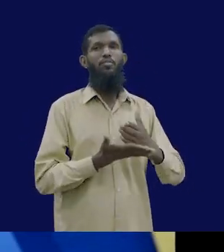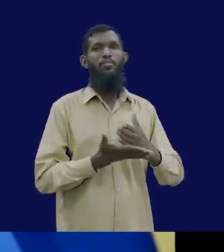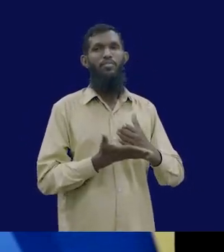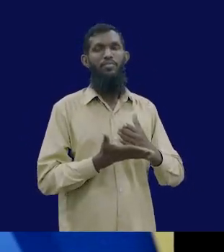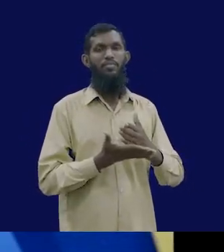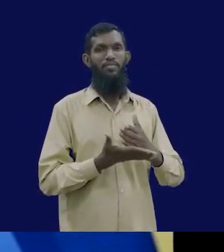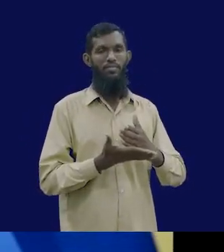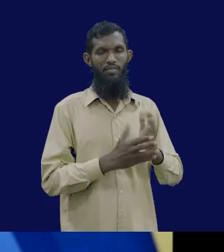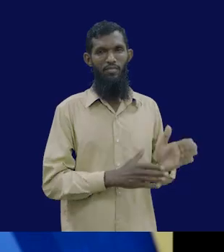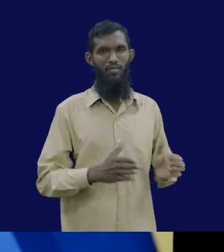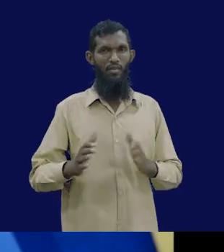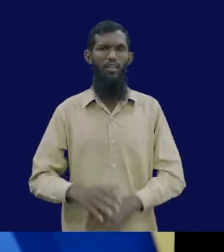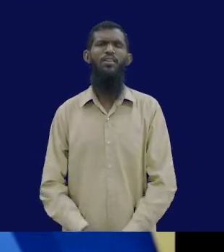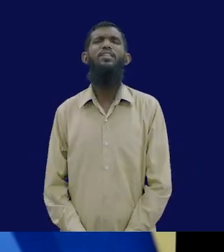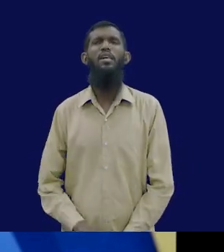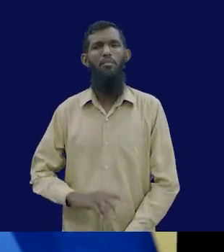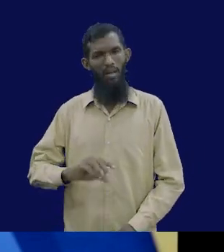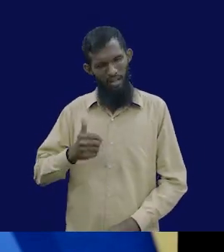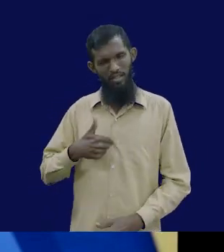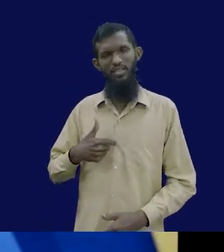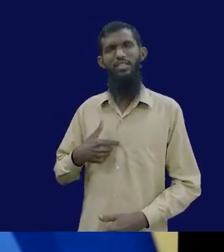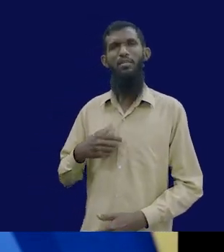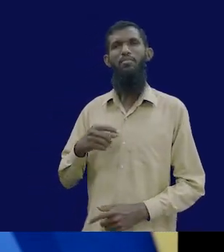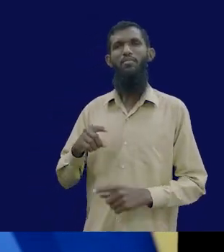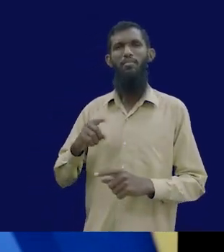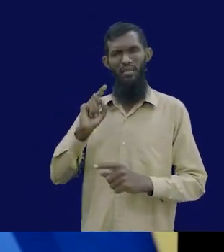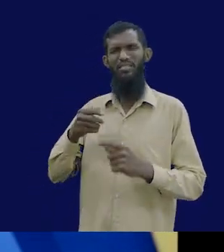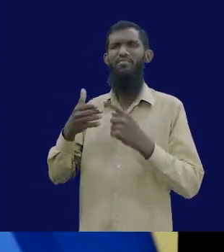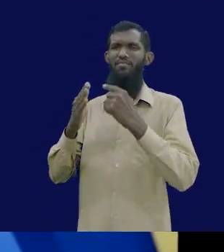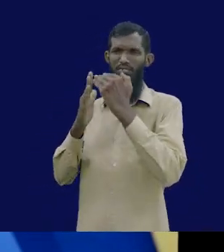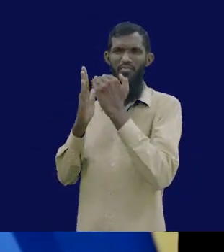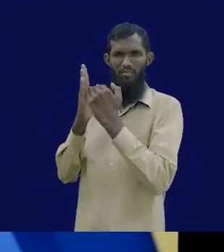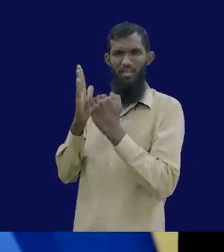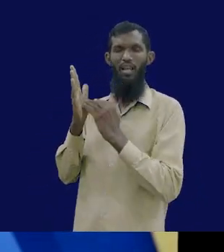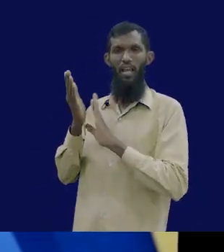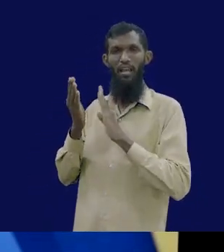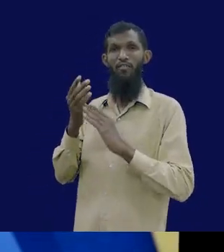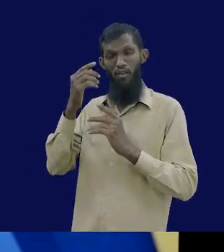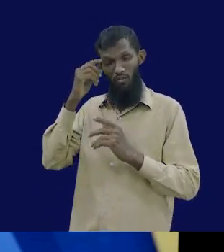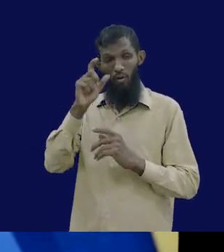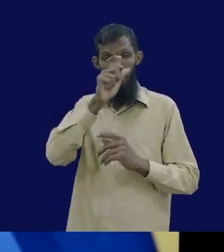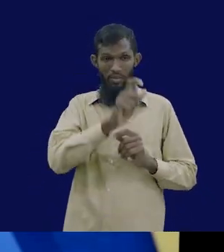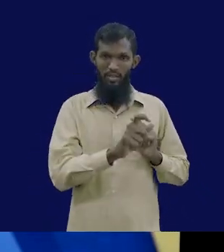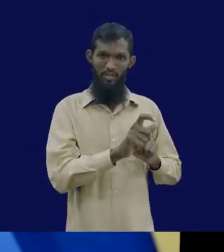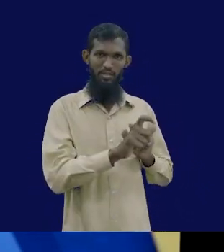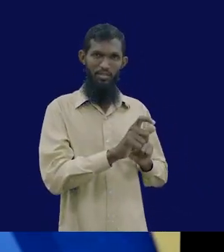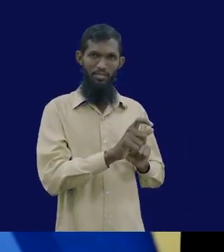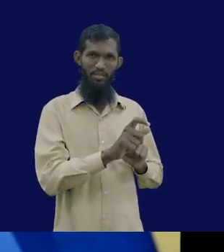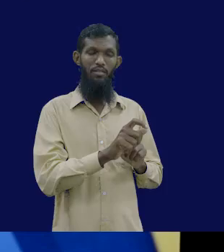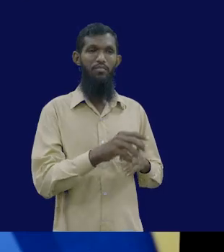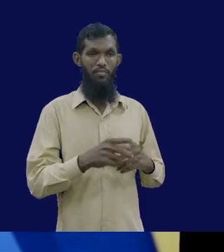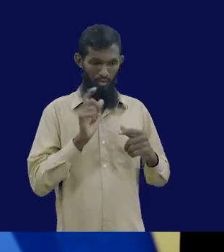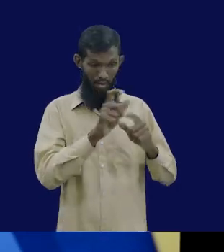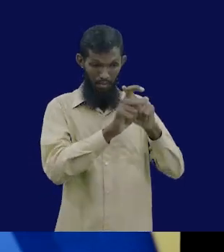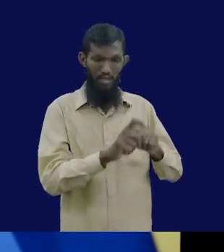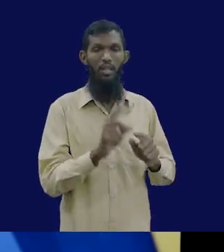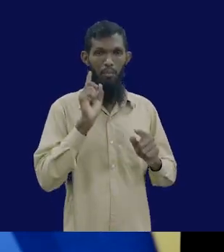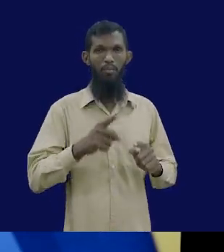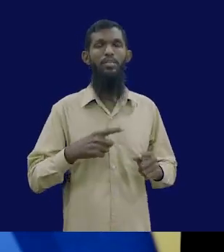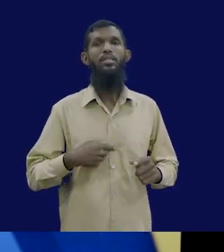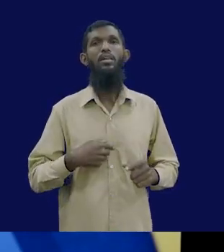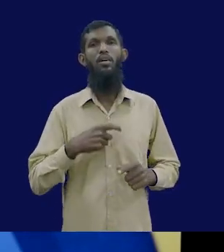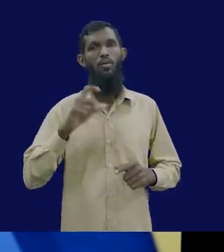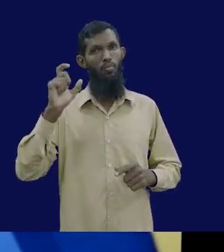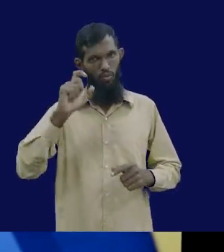Fasting also has conditions. Some of these conditions are that the person who is fasting must be a